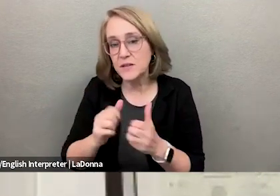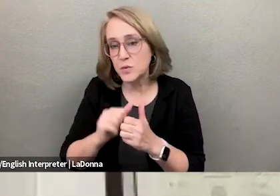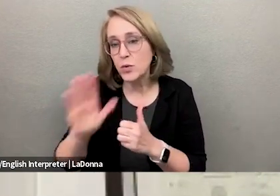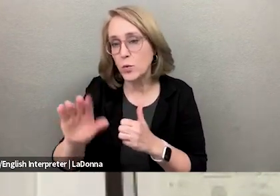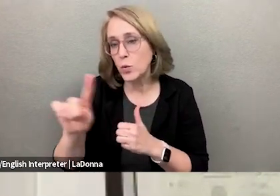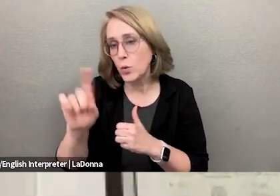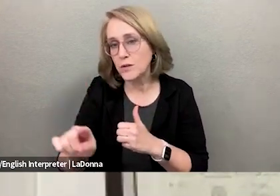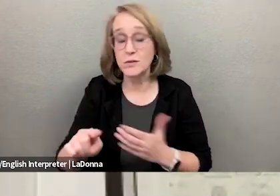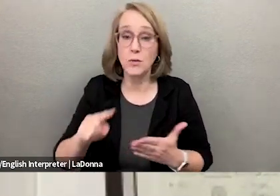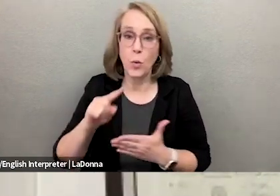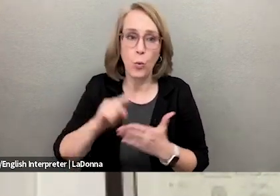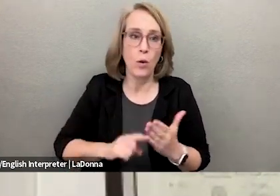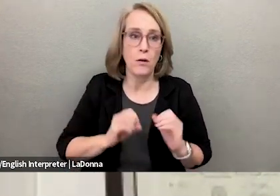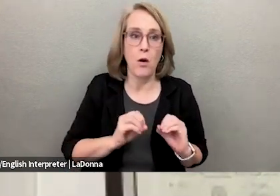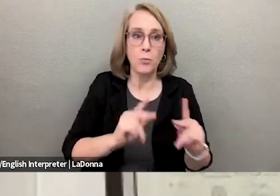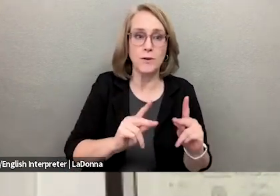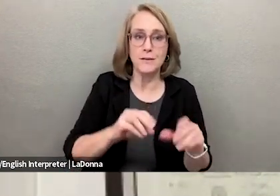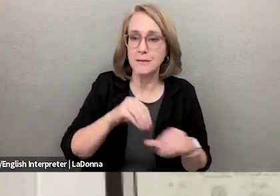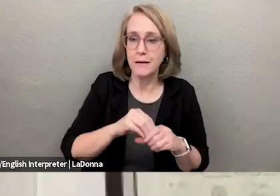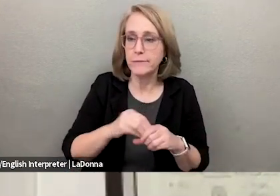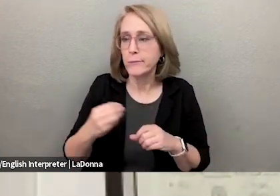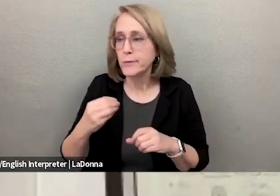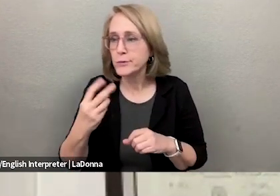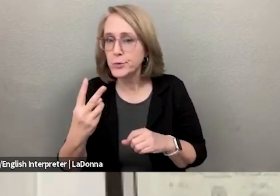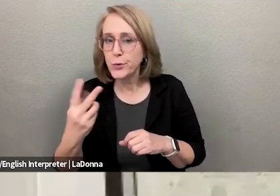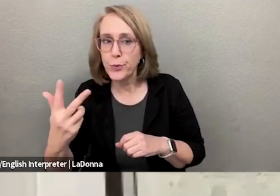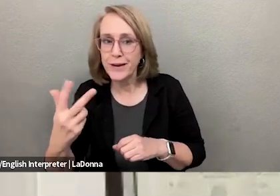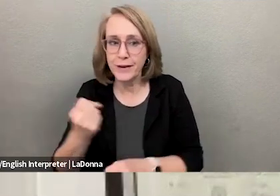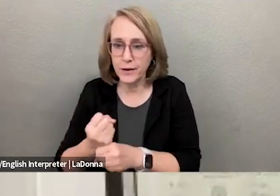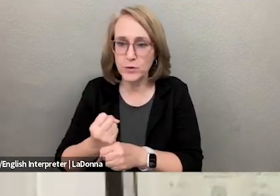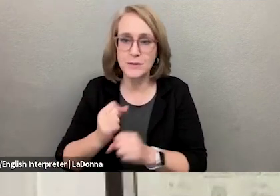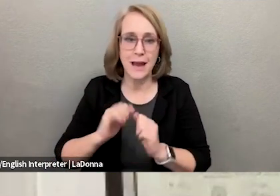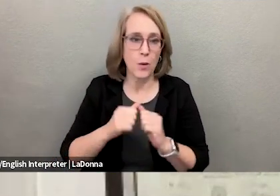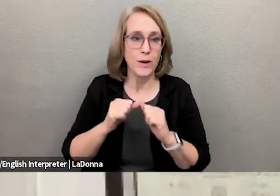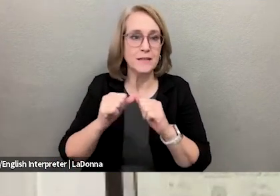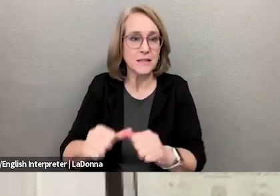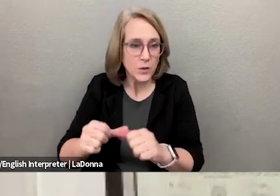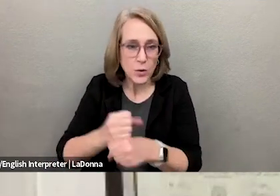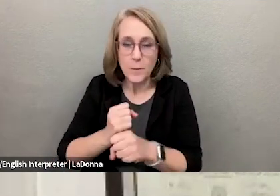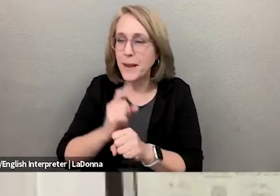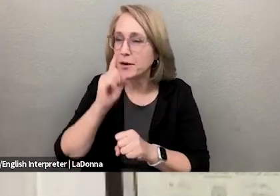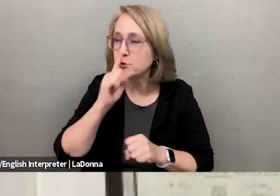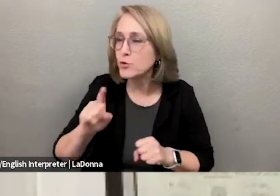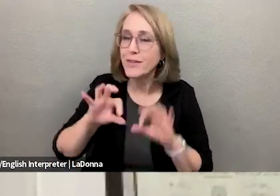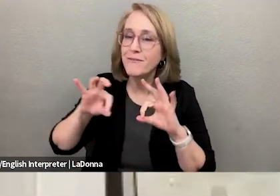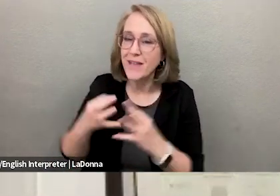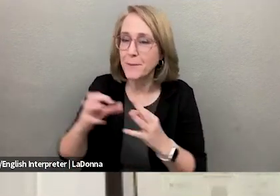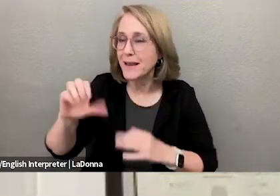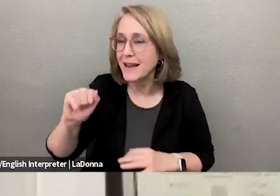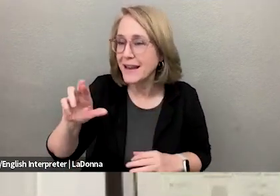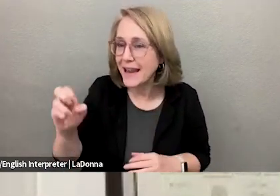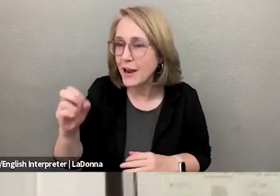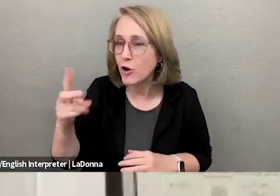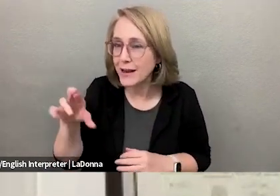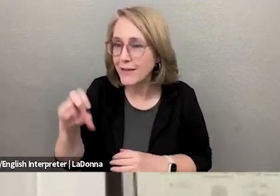what are opportunities within the next 2 to 3 years to really continue to ensure that family caregivers